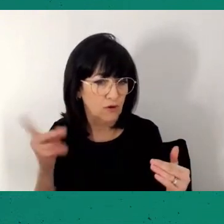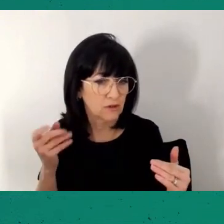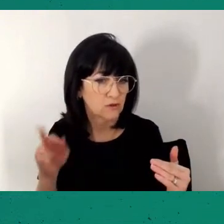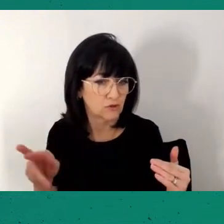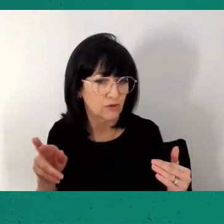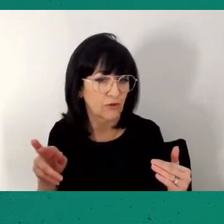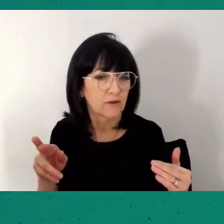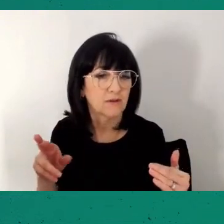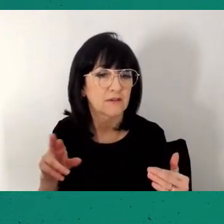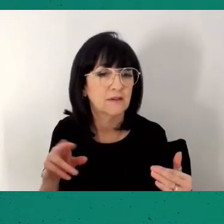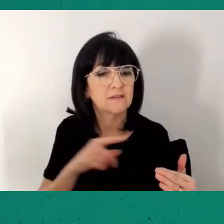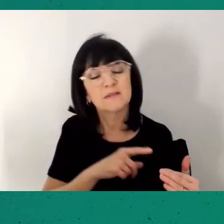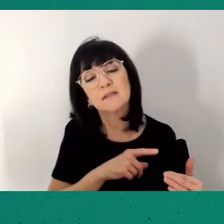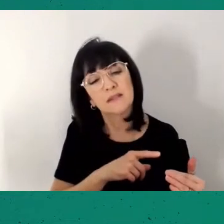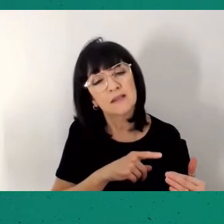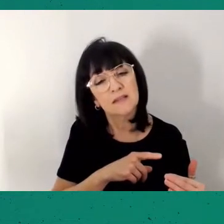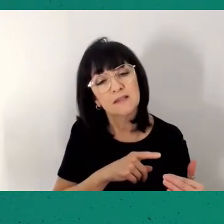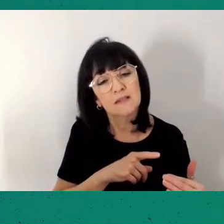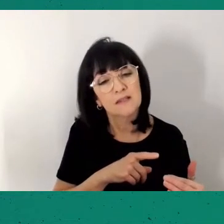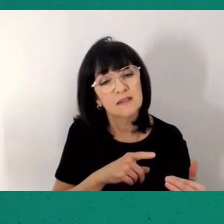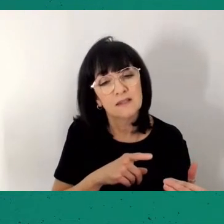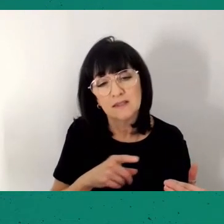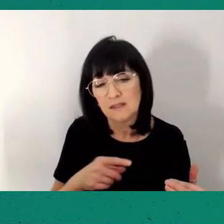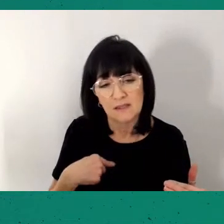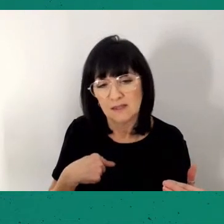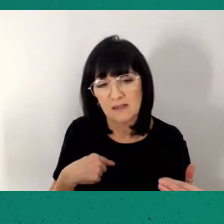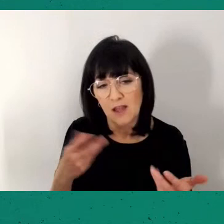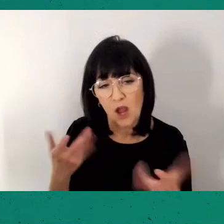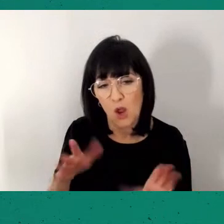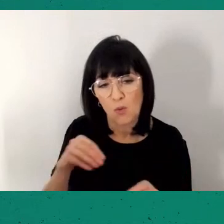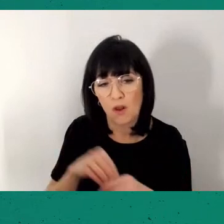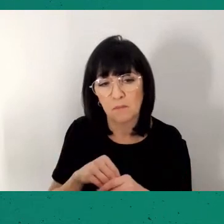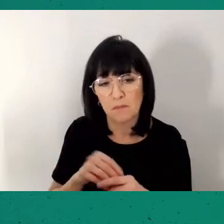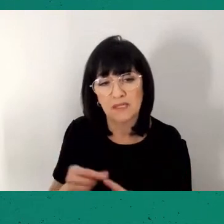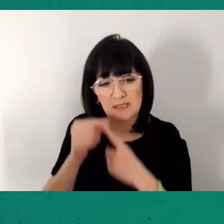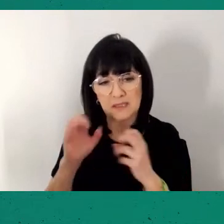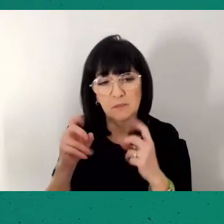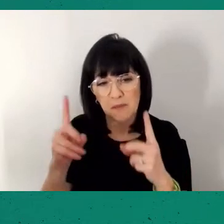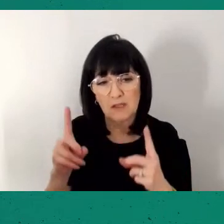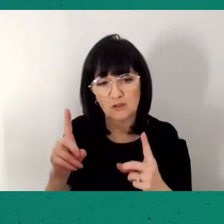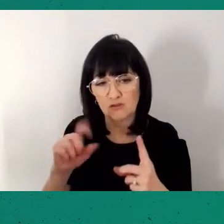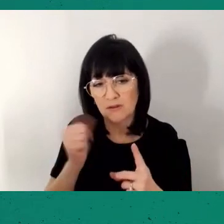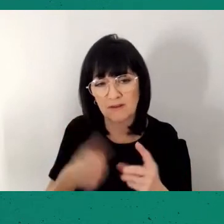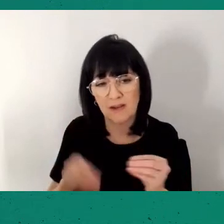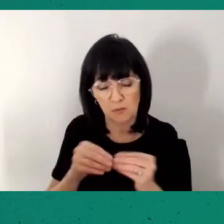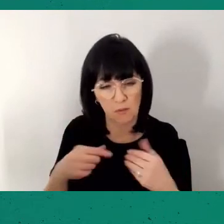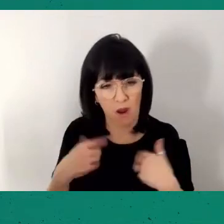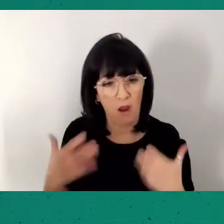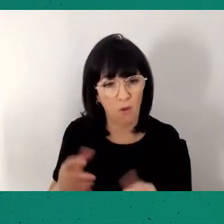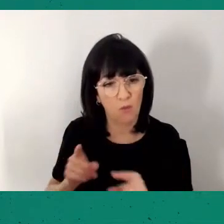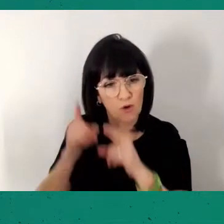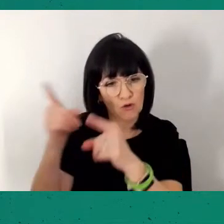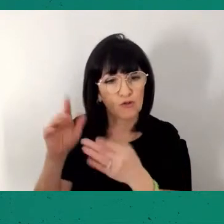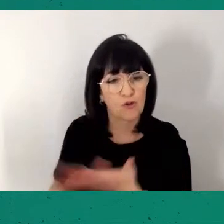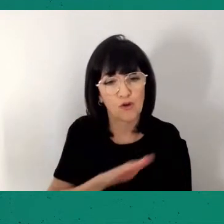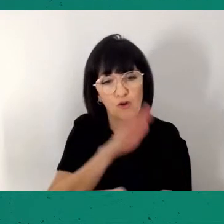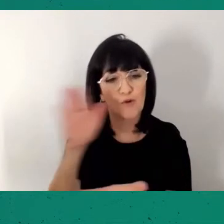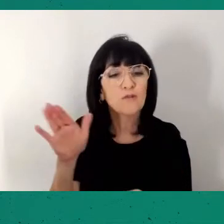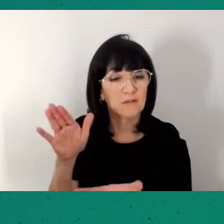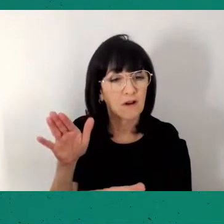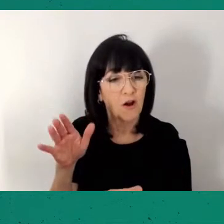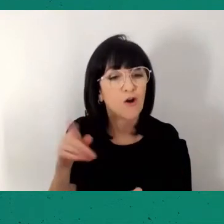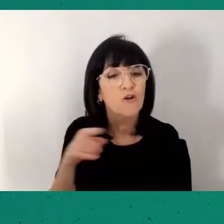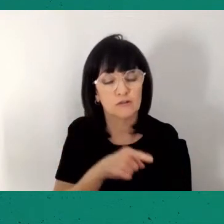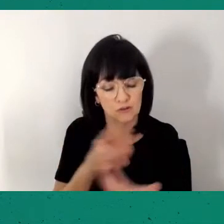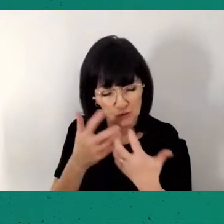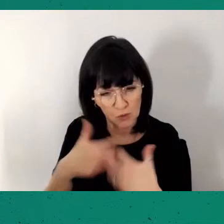guidance counselor, and he said, Ms. Hollingsworth, I don't want to be in special ed anymore. I want to go to college. And so we worked it out so that he had an